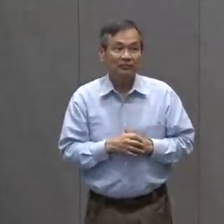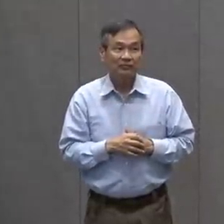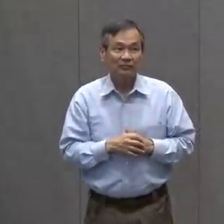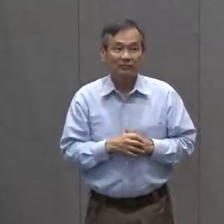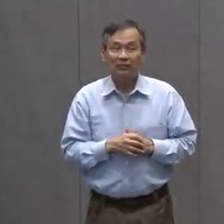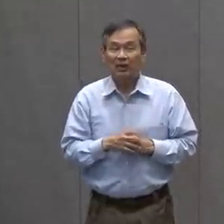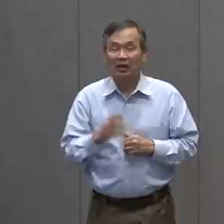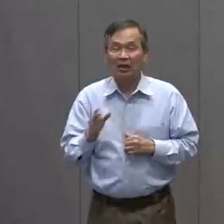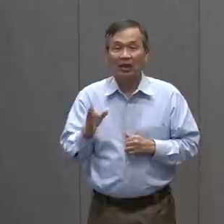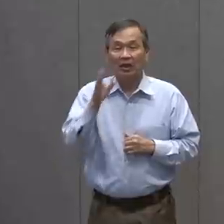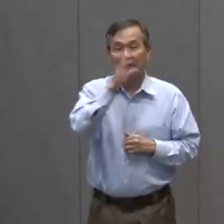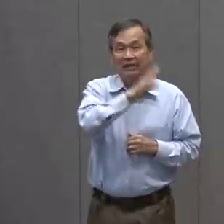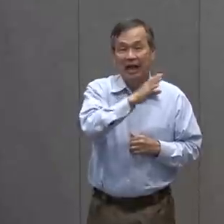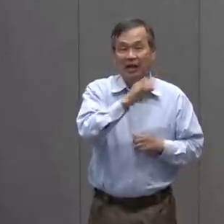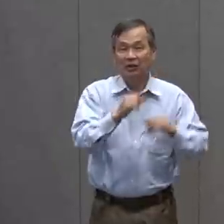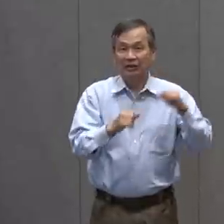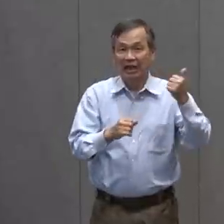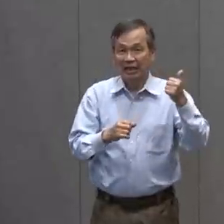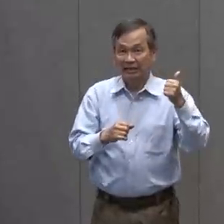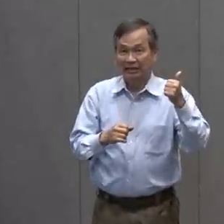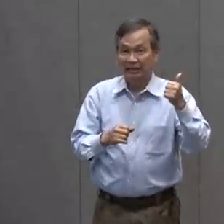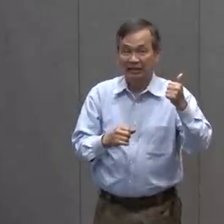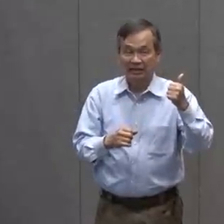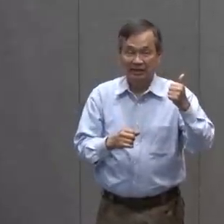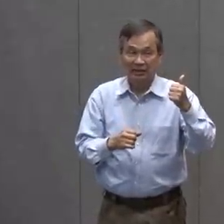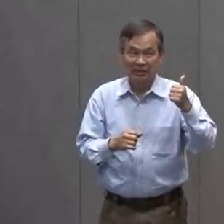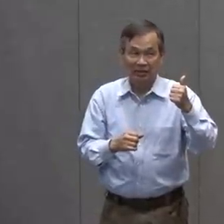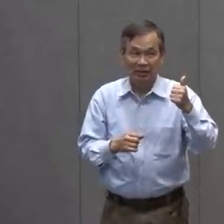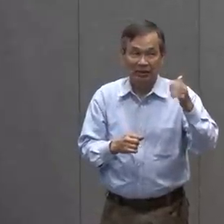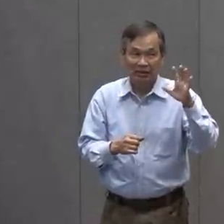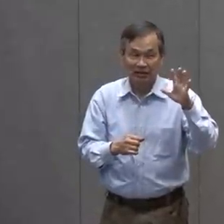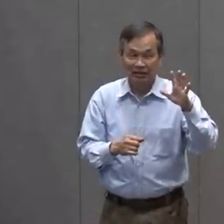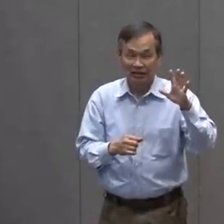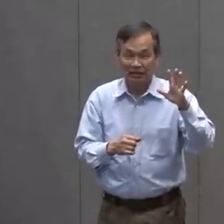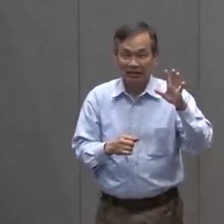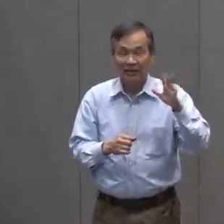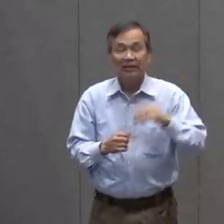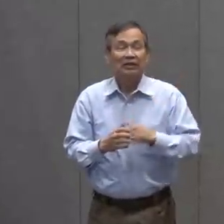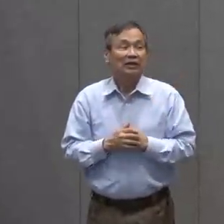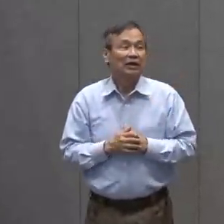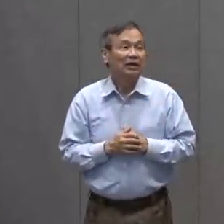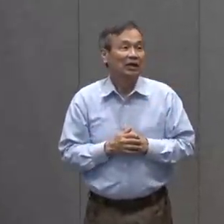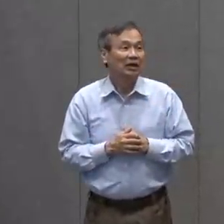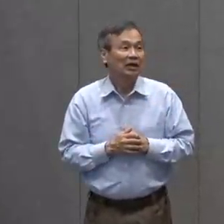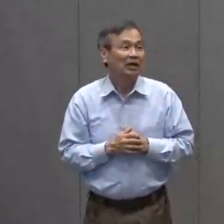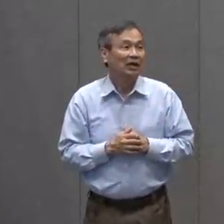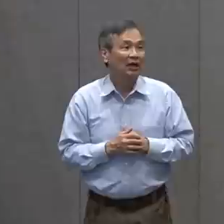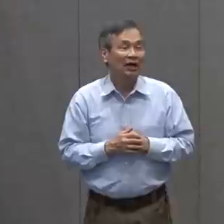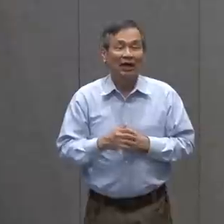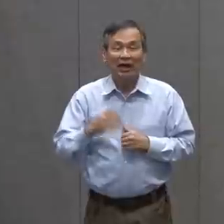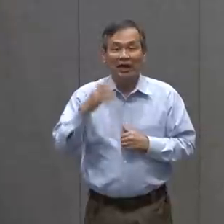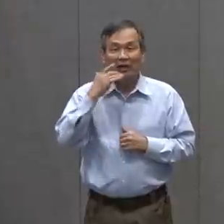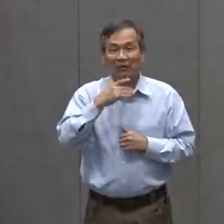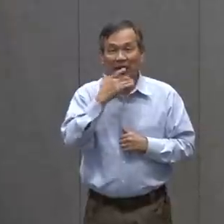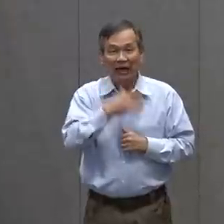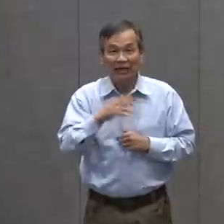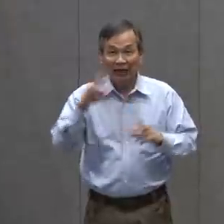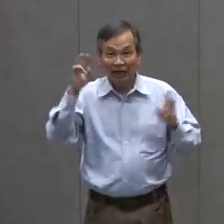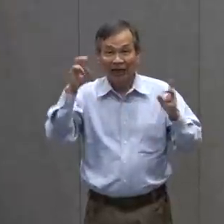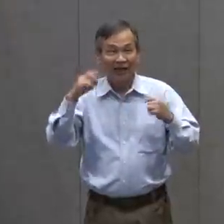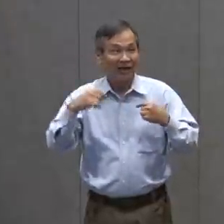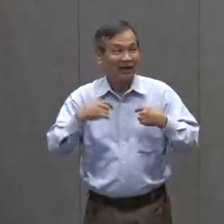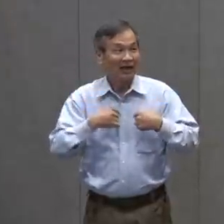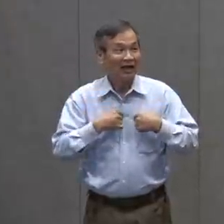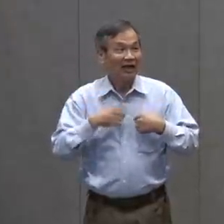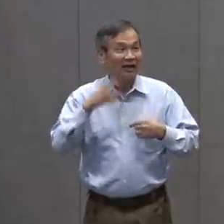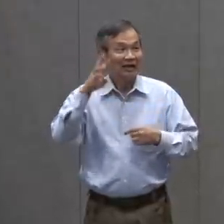5 in my 10 spot, one of my only spots left. All right, my next one. Boy, I must be on a roll today. I